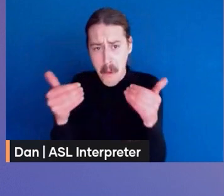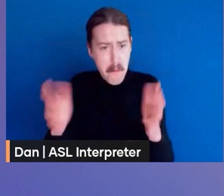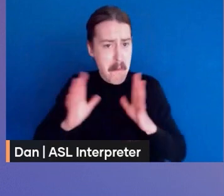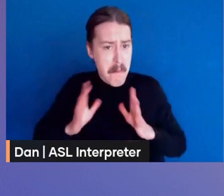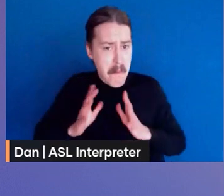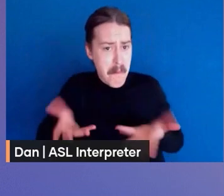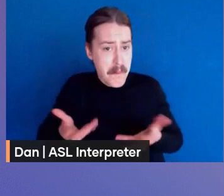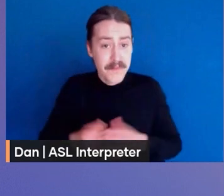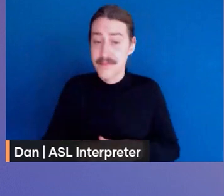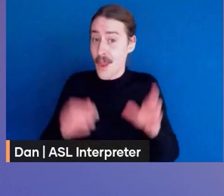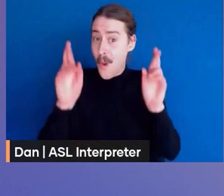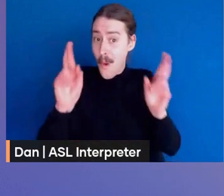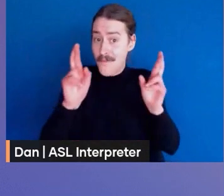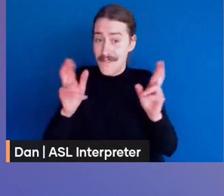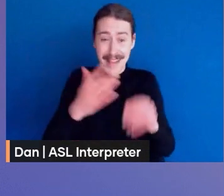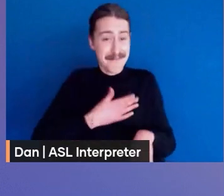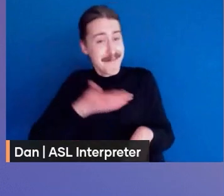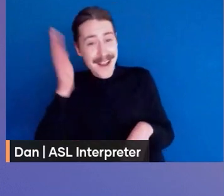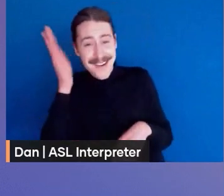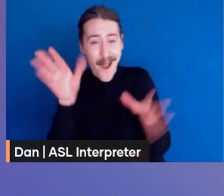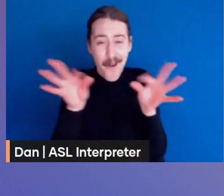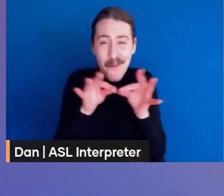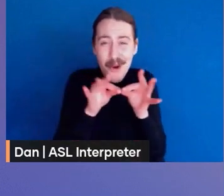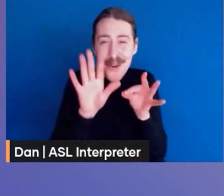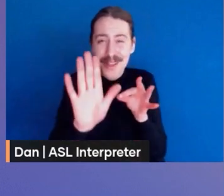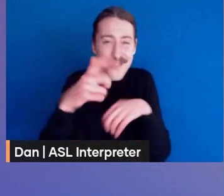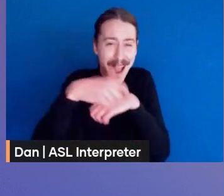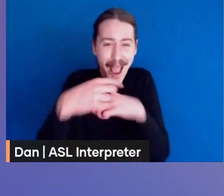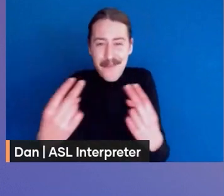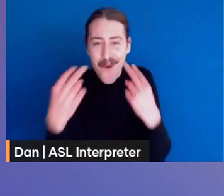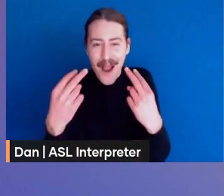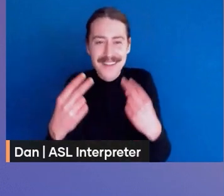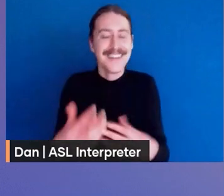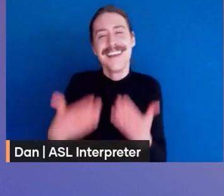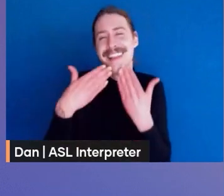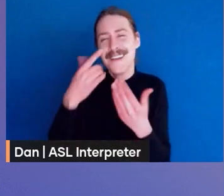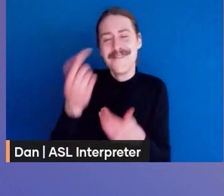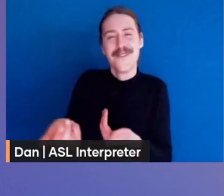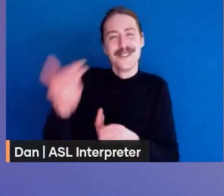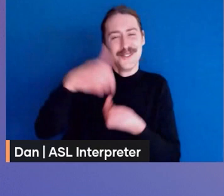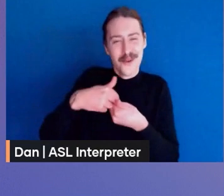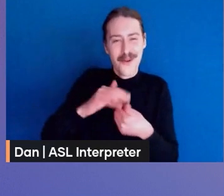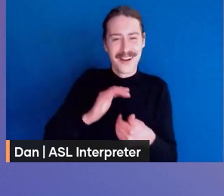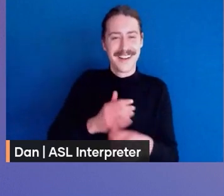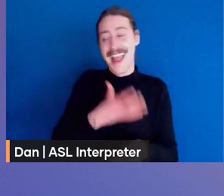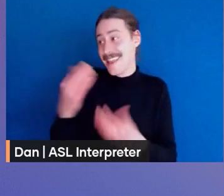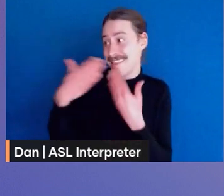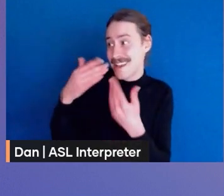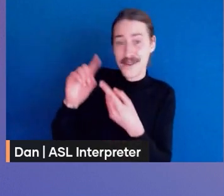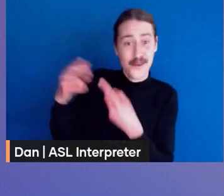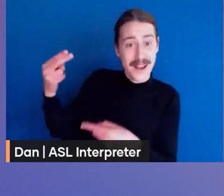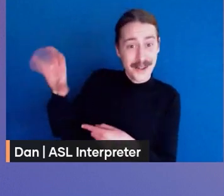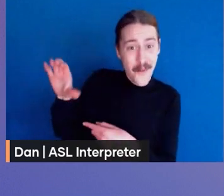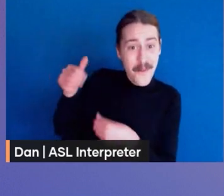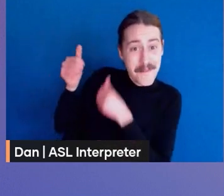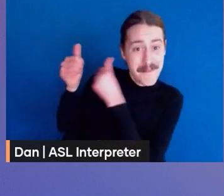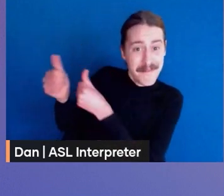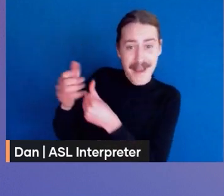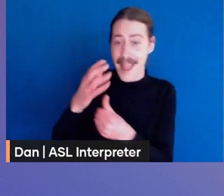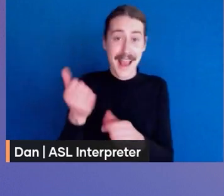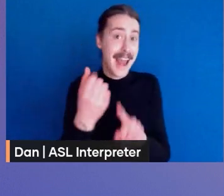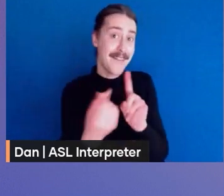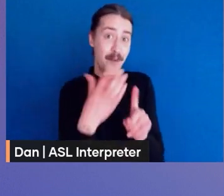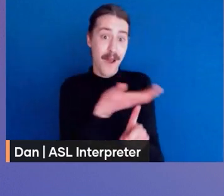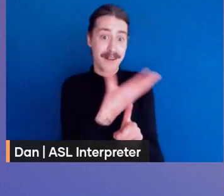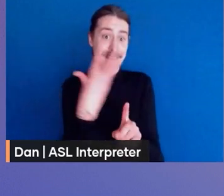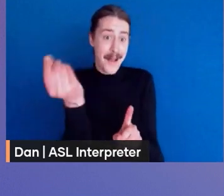Hopefully, this has been worth your time. Thank you for attending. Thank you to HashiCorp and everybody that's out